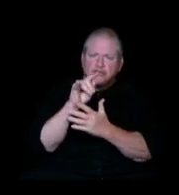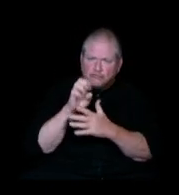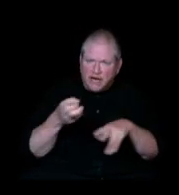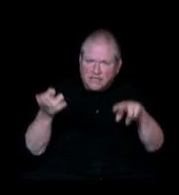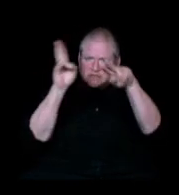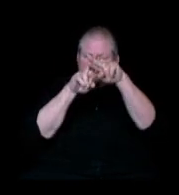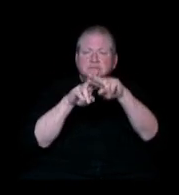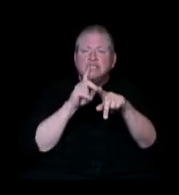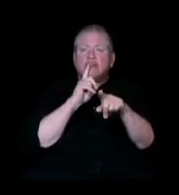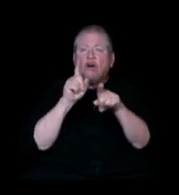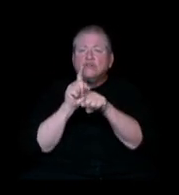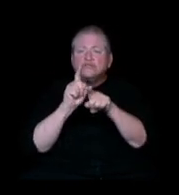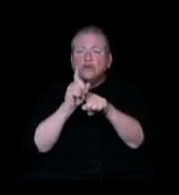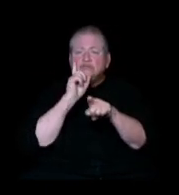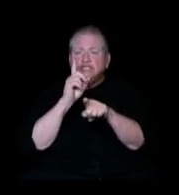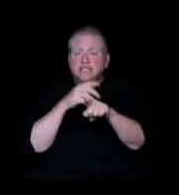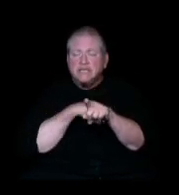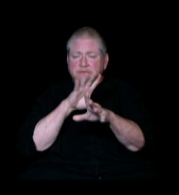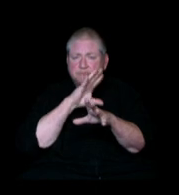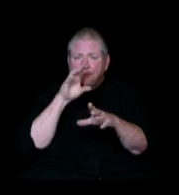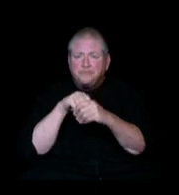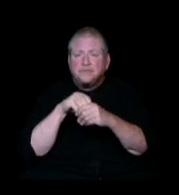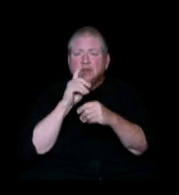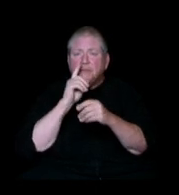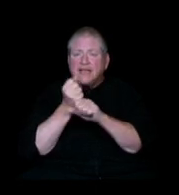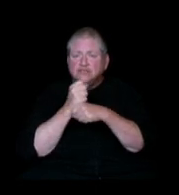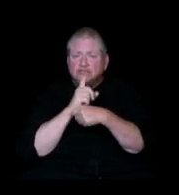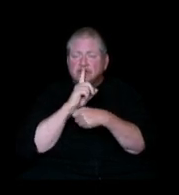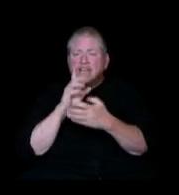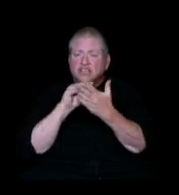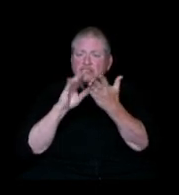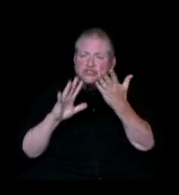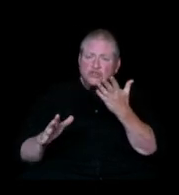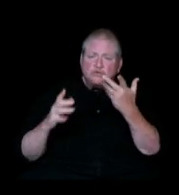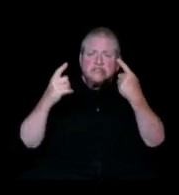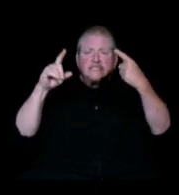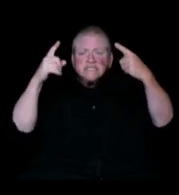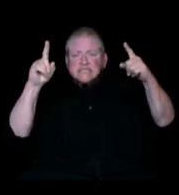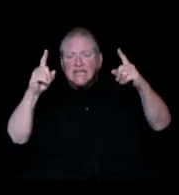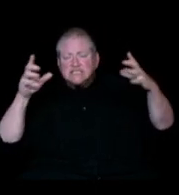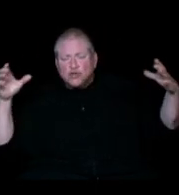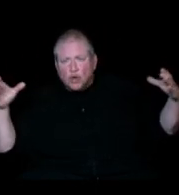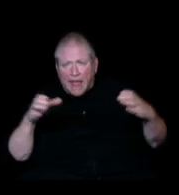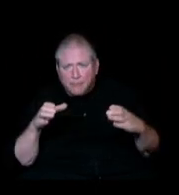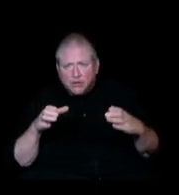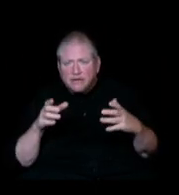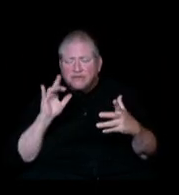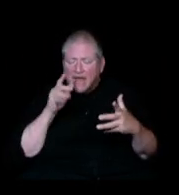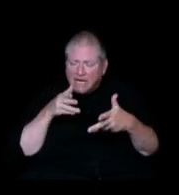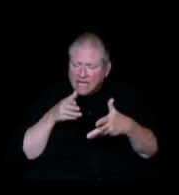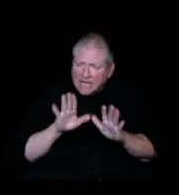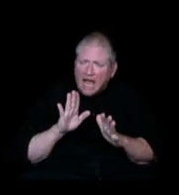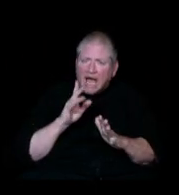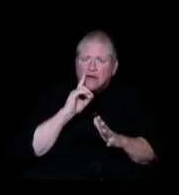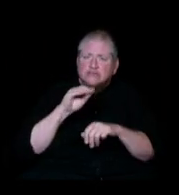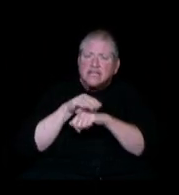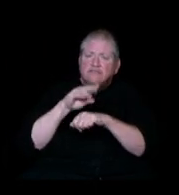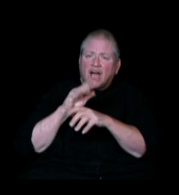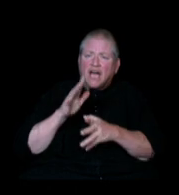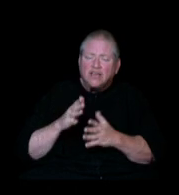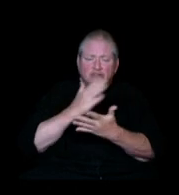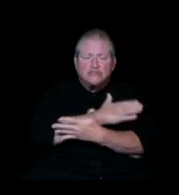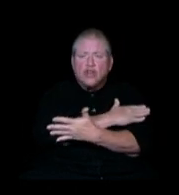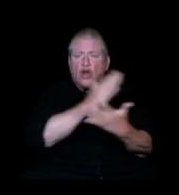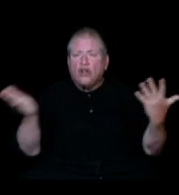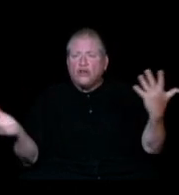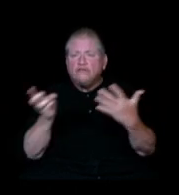has also shared a principal role in the initiative to implement Student Success Collaborative Navigate, a tool that allows advisors across